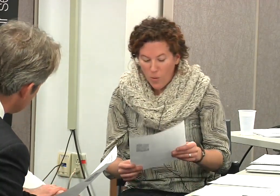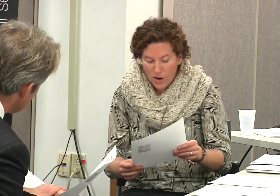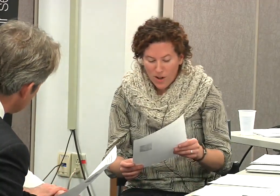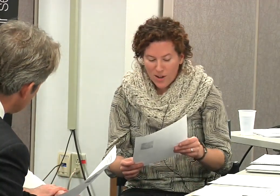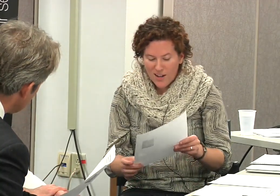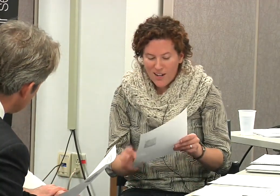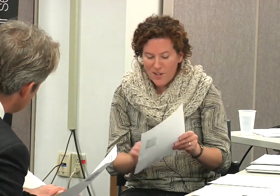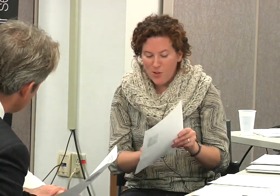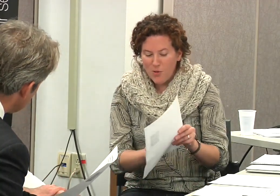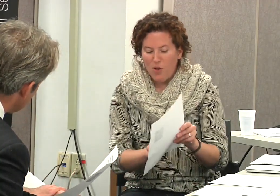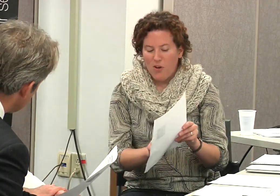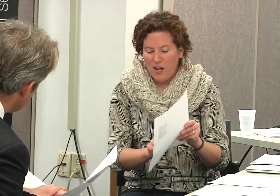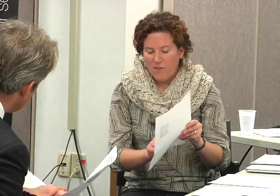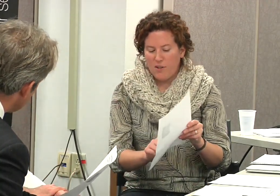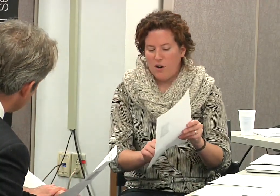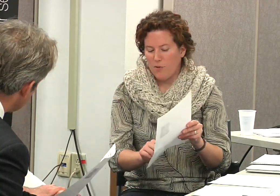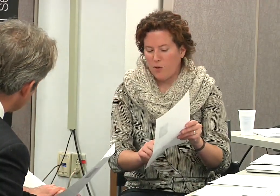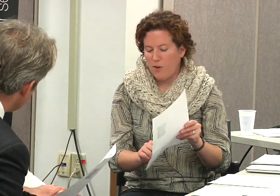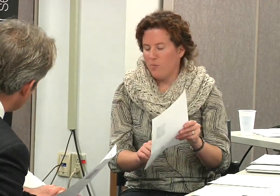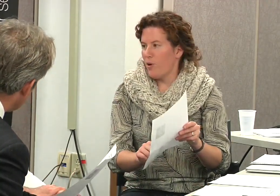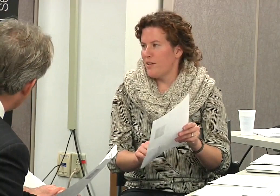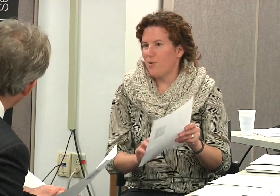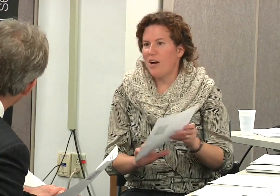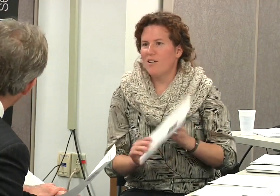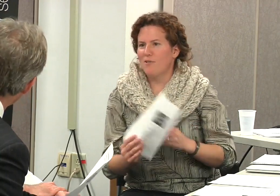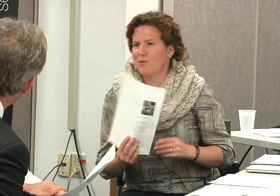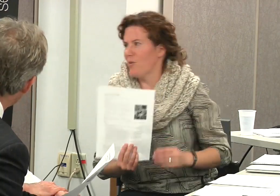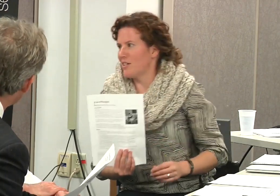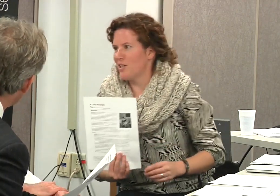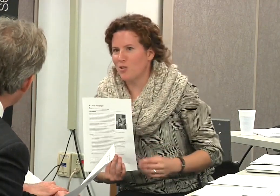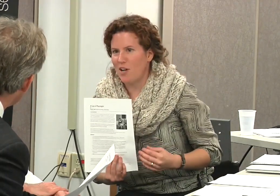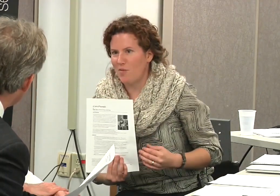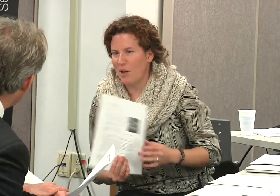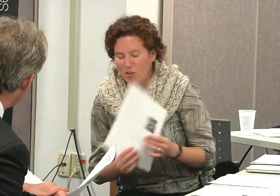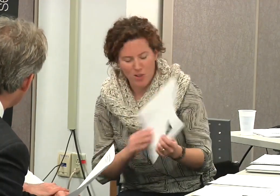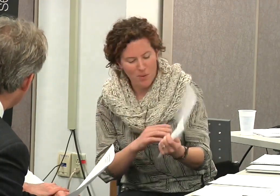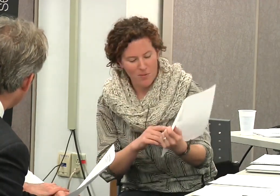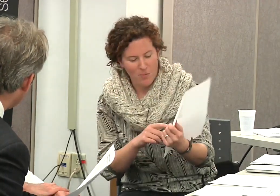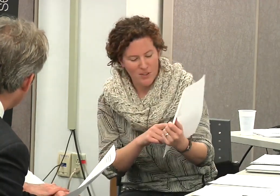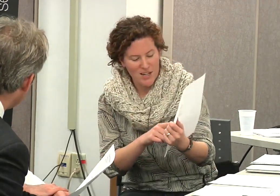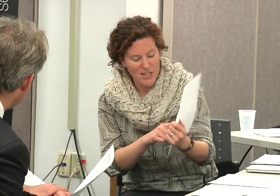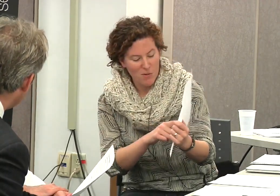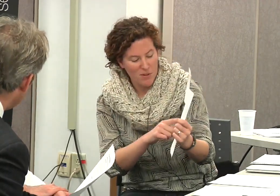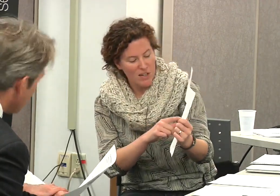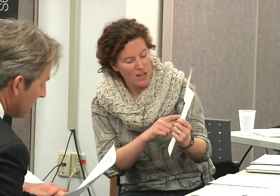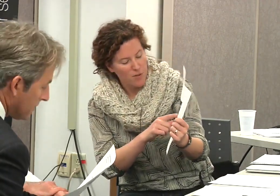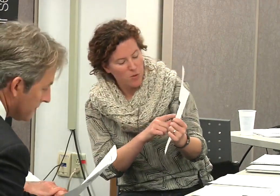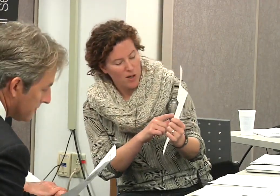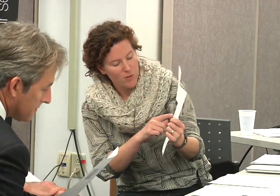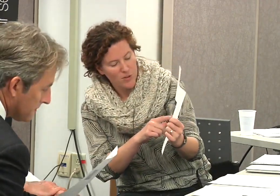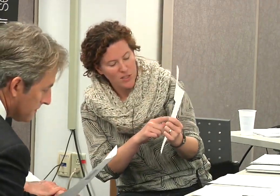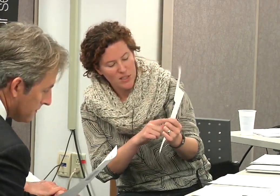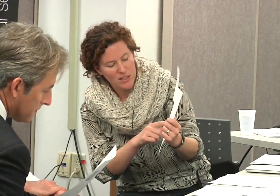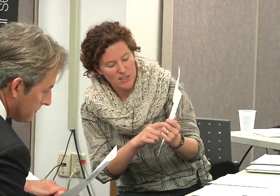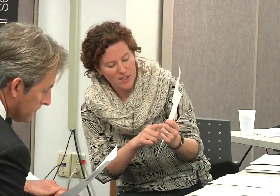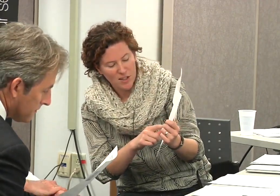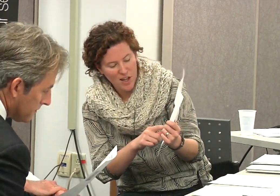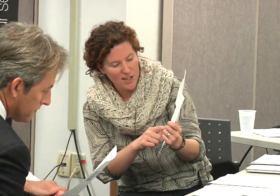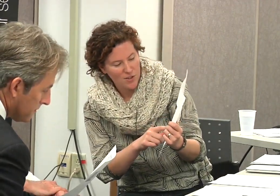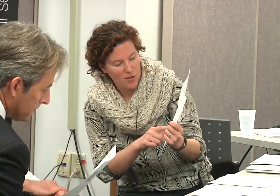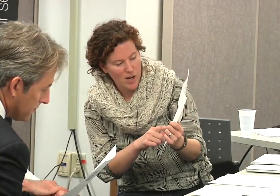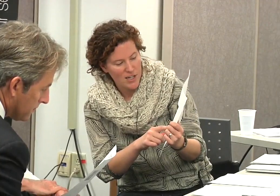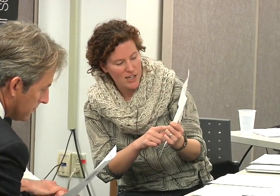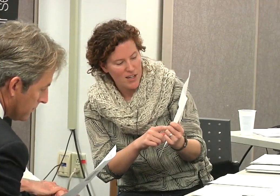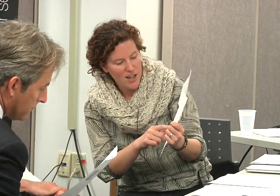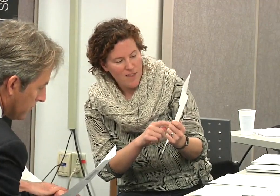right? Or you'd already have covered them, right? So I definitely do not teach this kind of biology, but the idea would be that if you covered these things